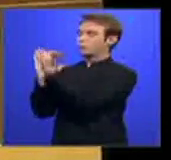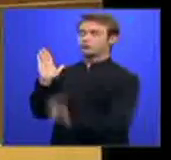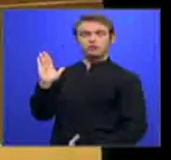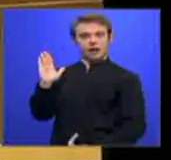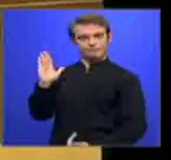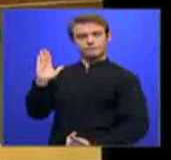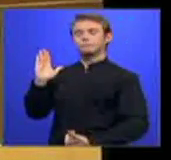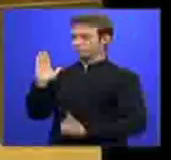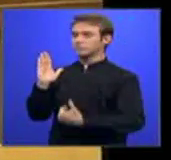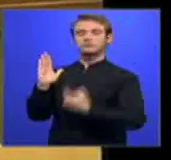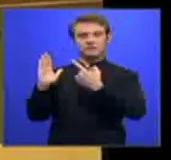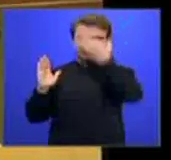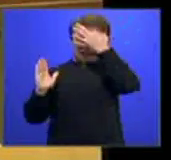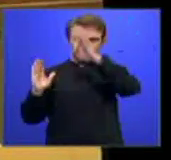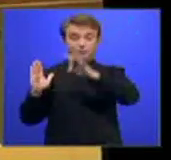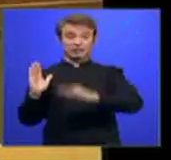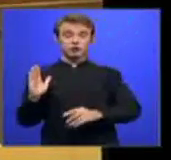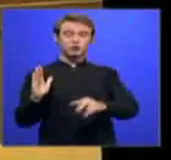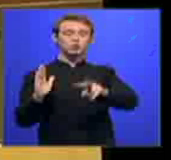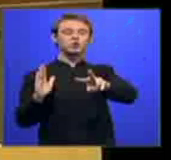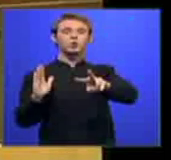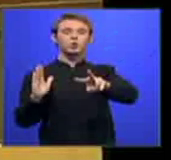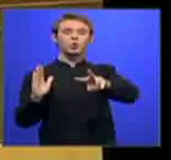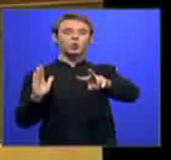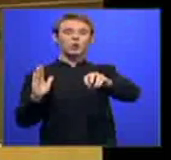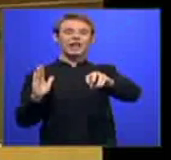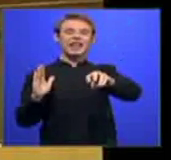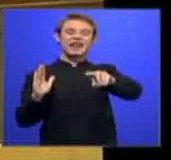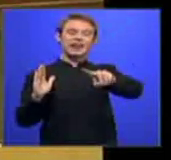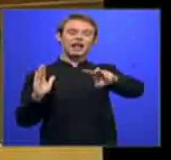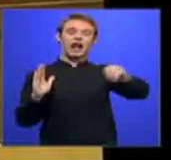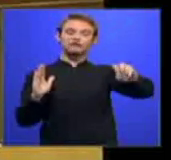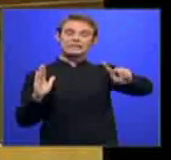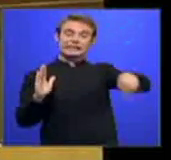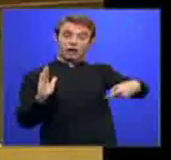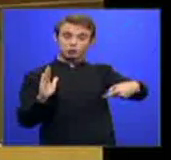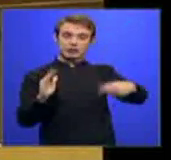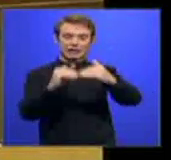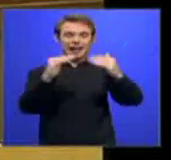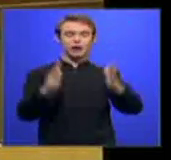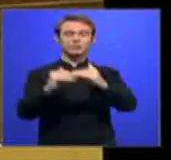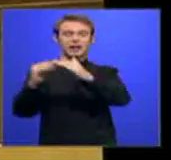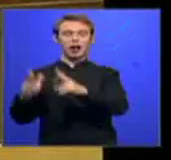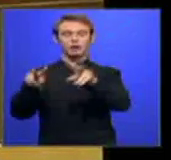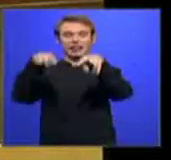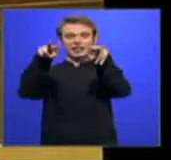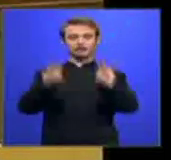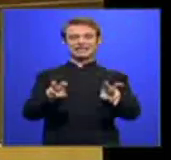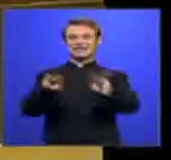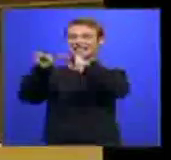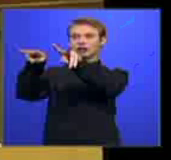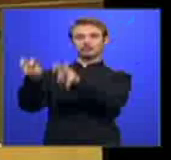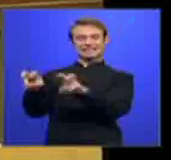to 200,000 households have been connected to the national electricity grid